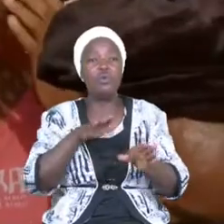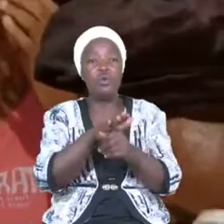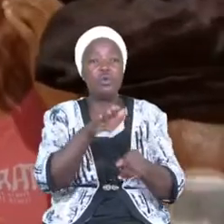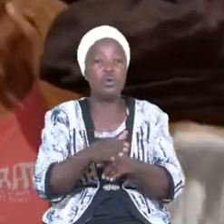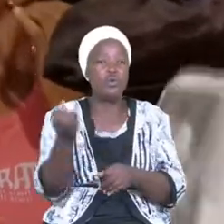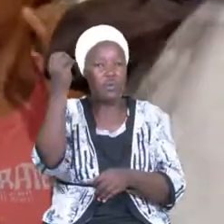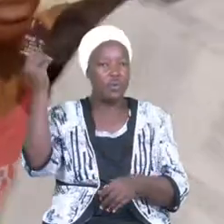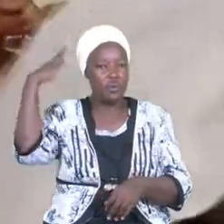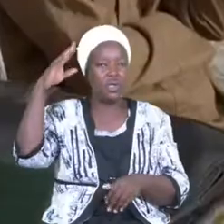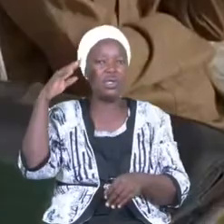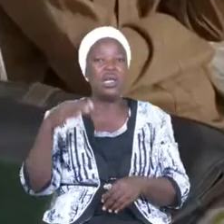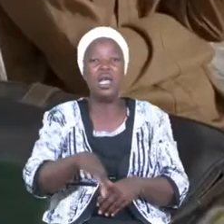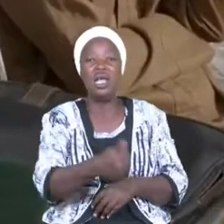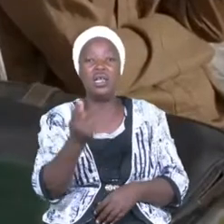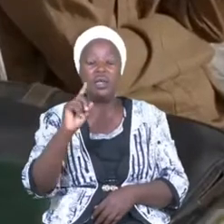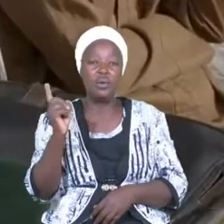Anywhere.